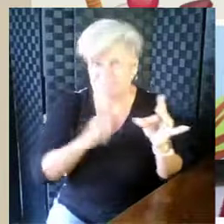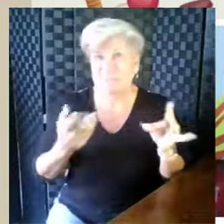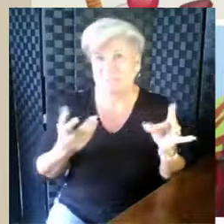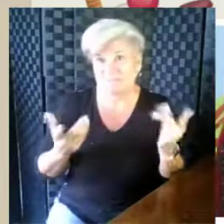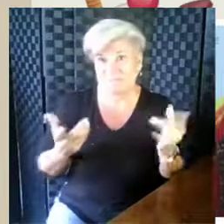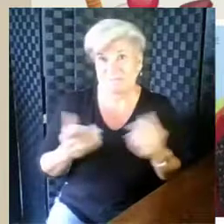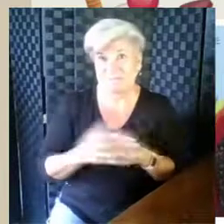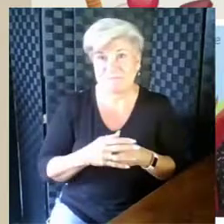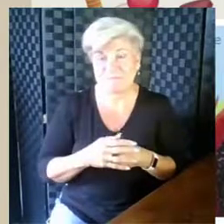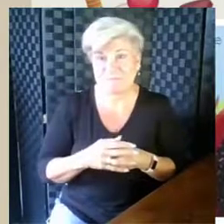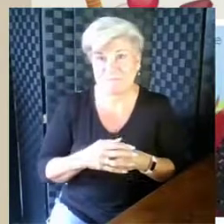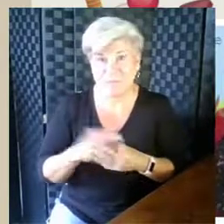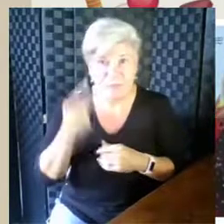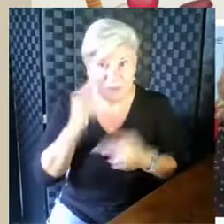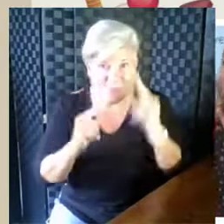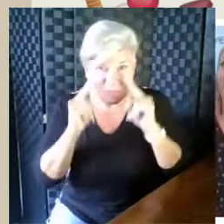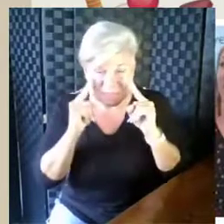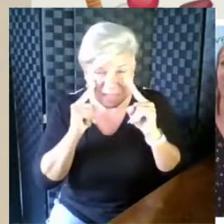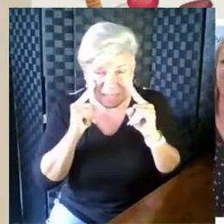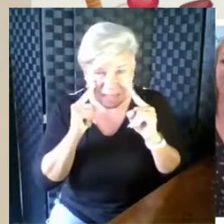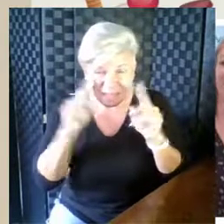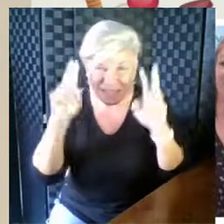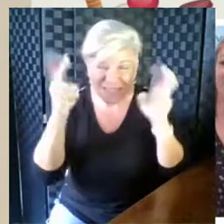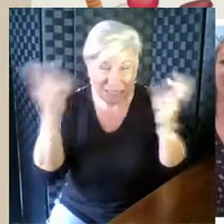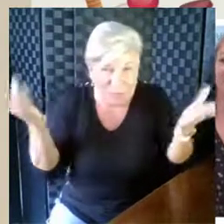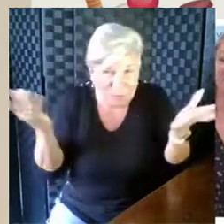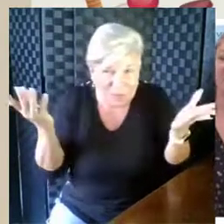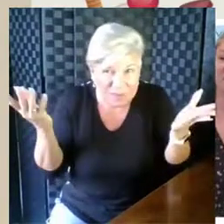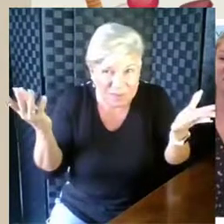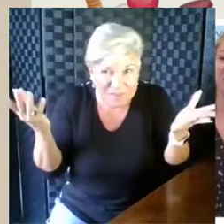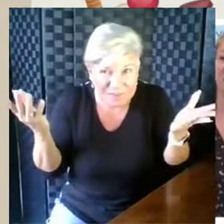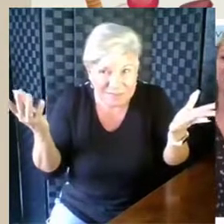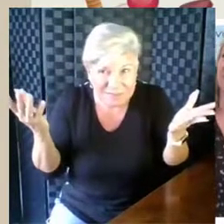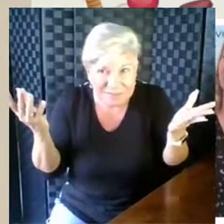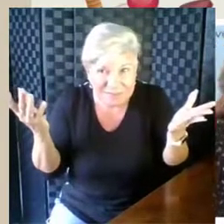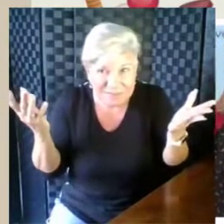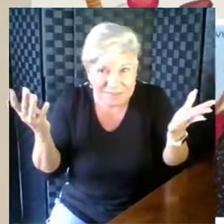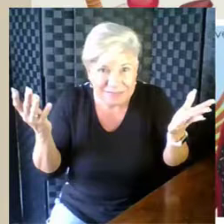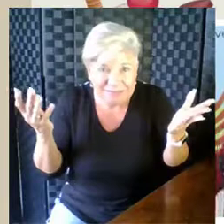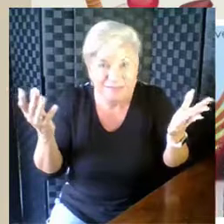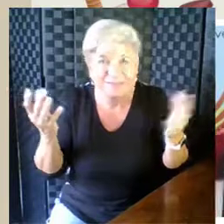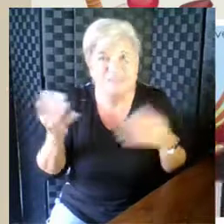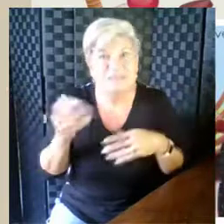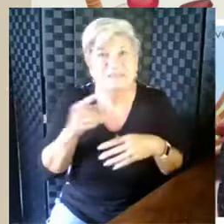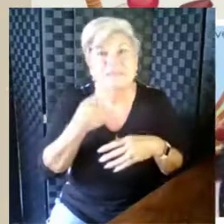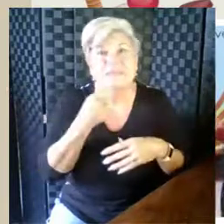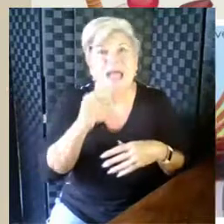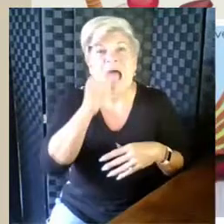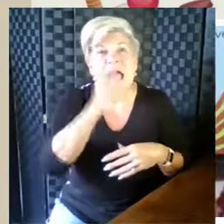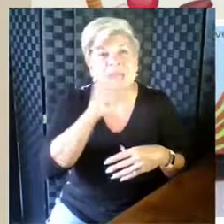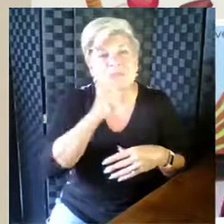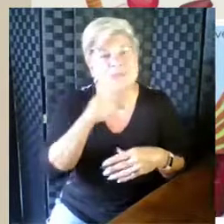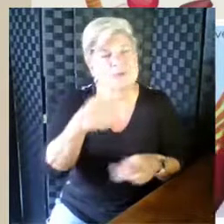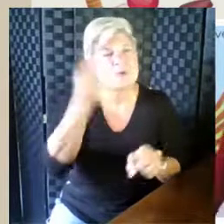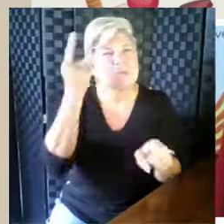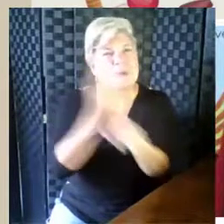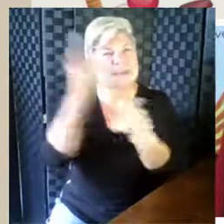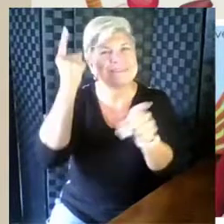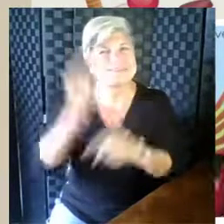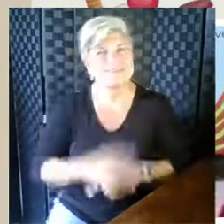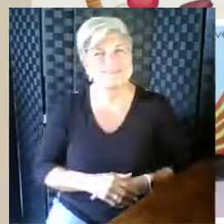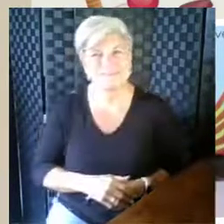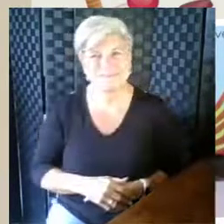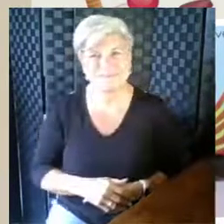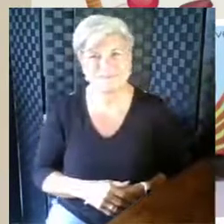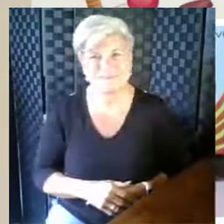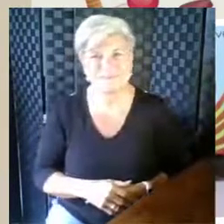cream. So do you think you know what the topic of this passage is? If you said ice cream, you are